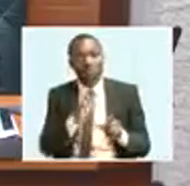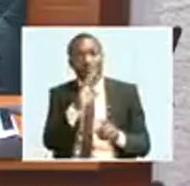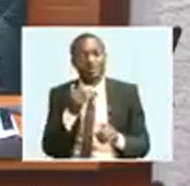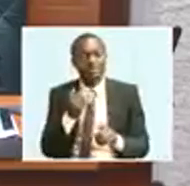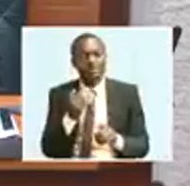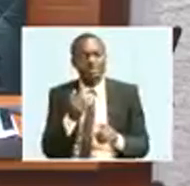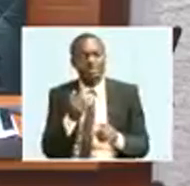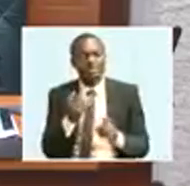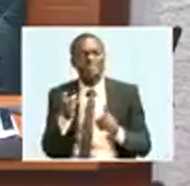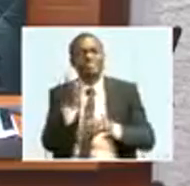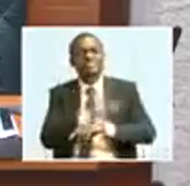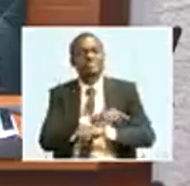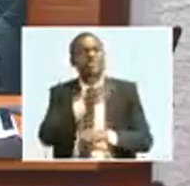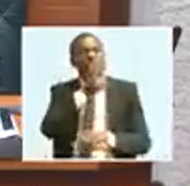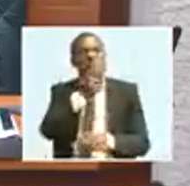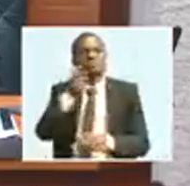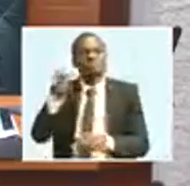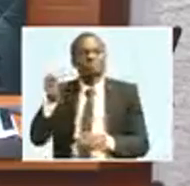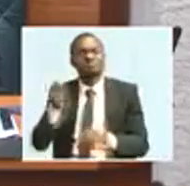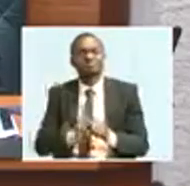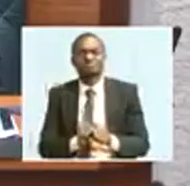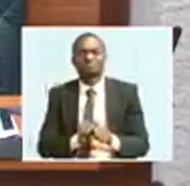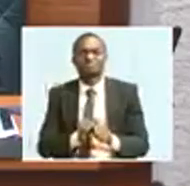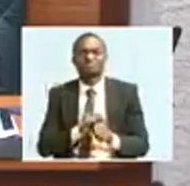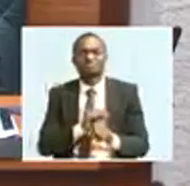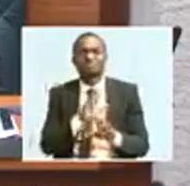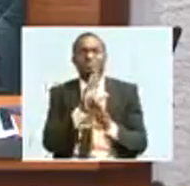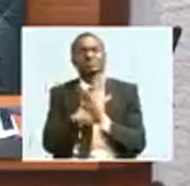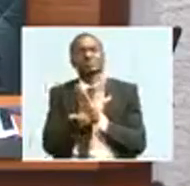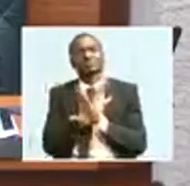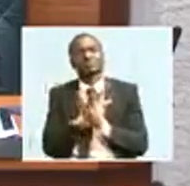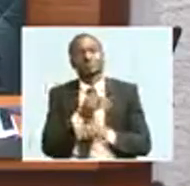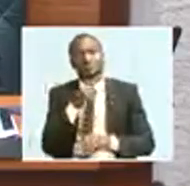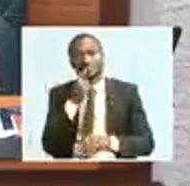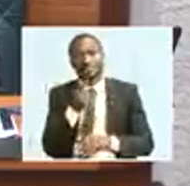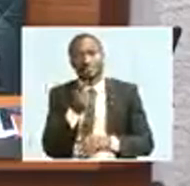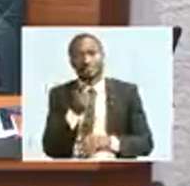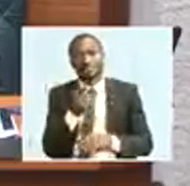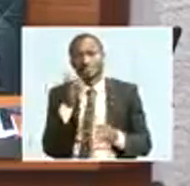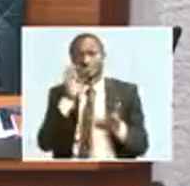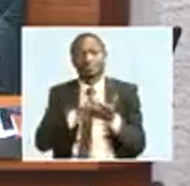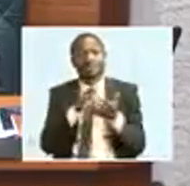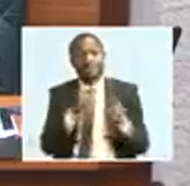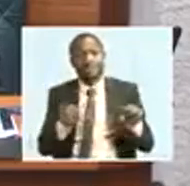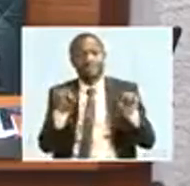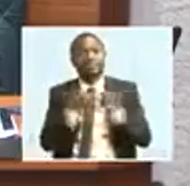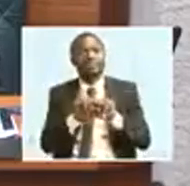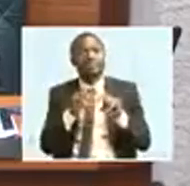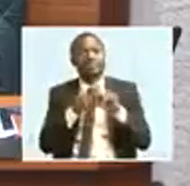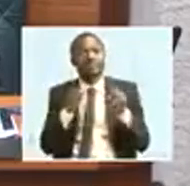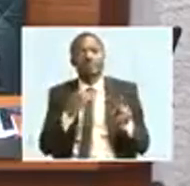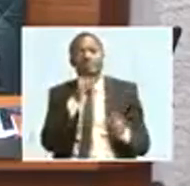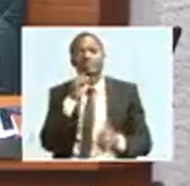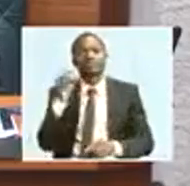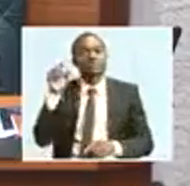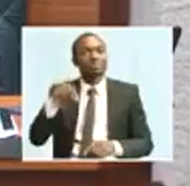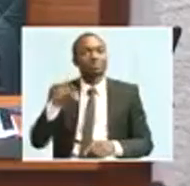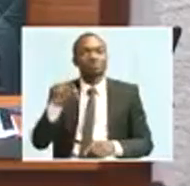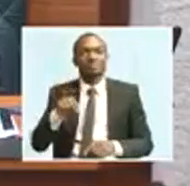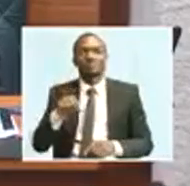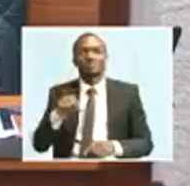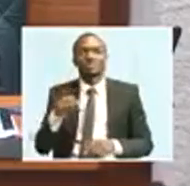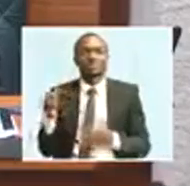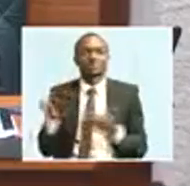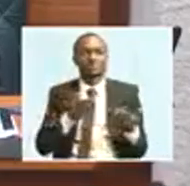there was gassing, when there was so much apprehension. As I said, the matter is important, but it does not qualify to be raised